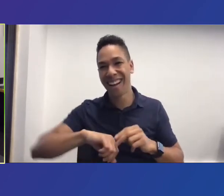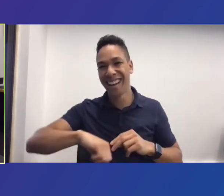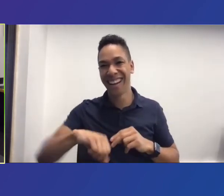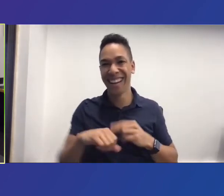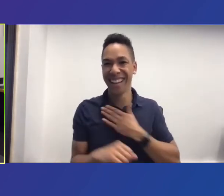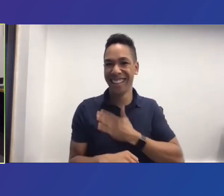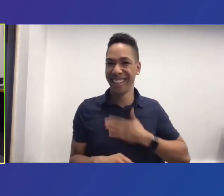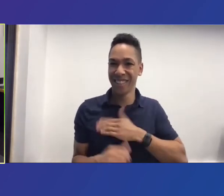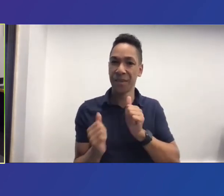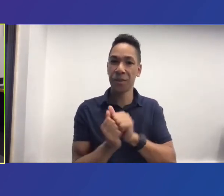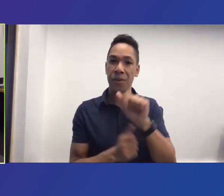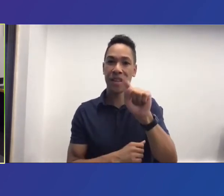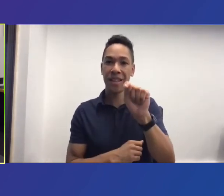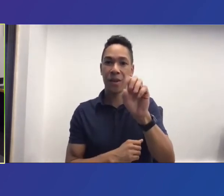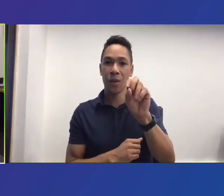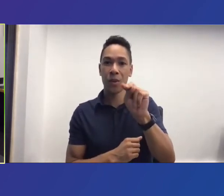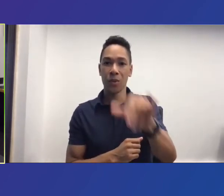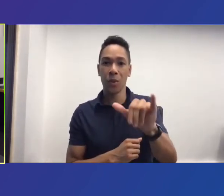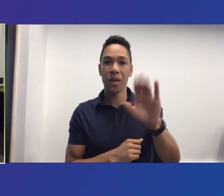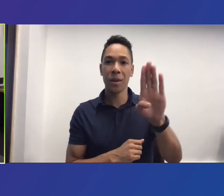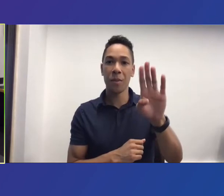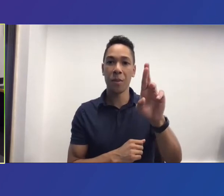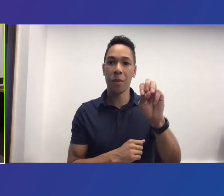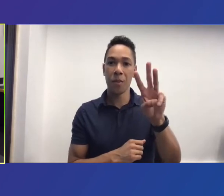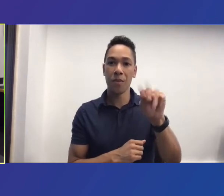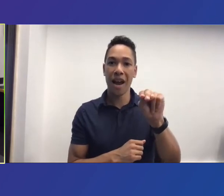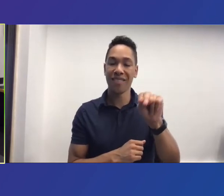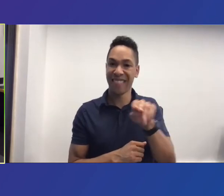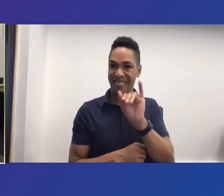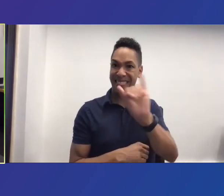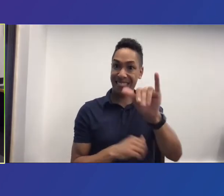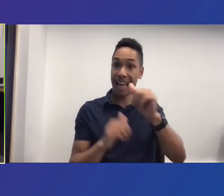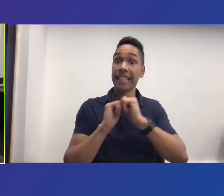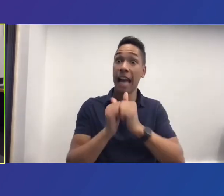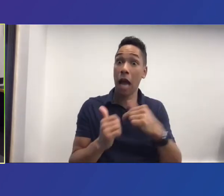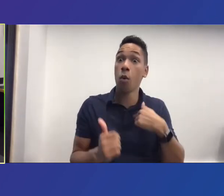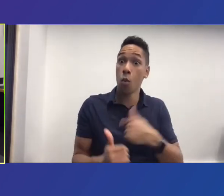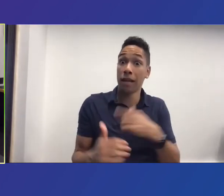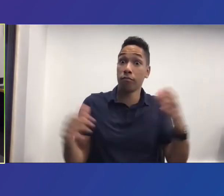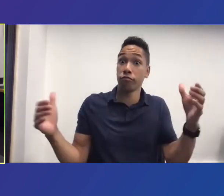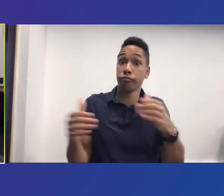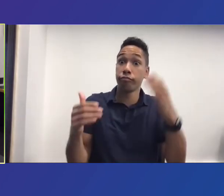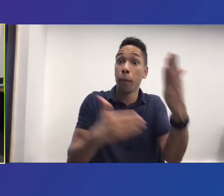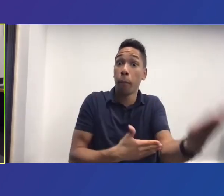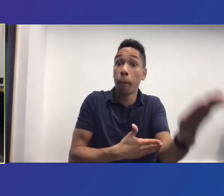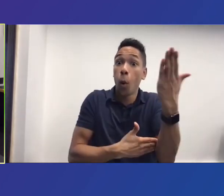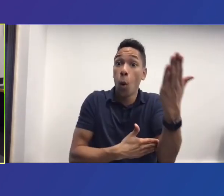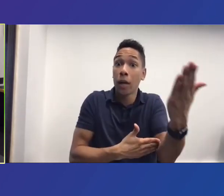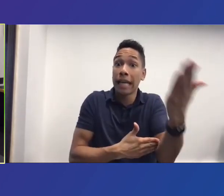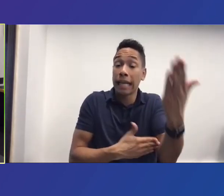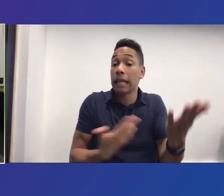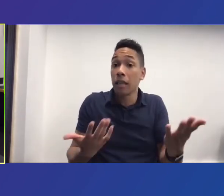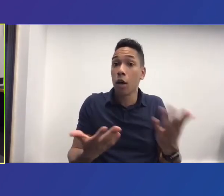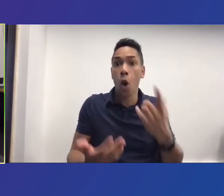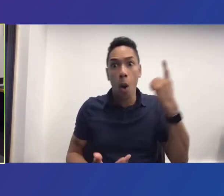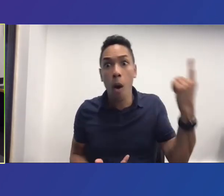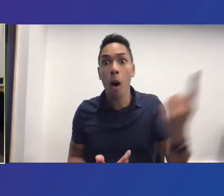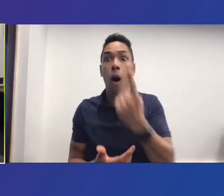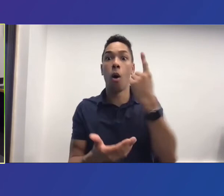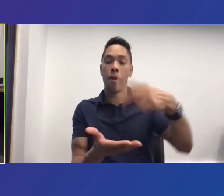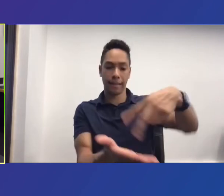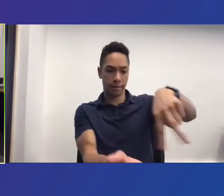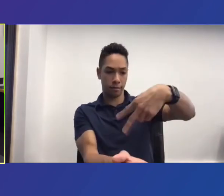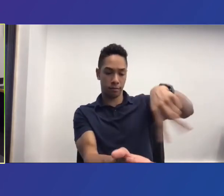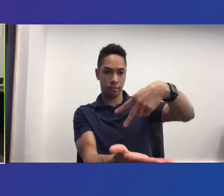Camille Brown. And this is how we began the mornings. The mornings were always dancing. It was always about